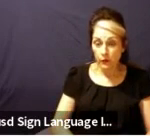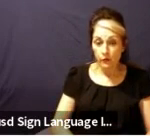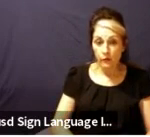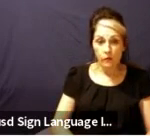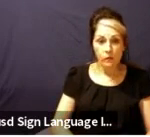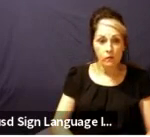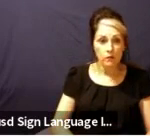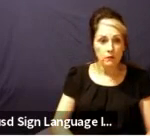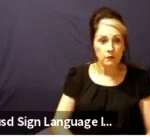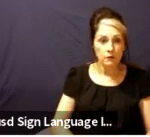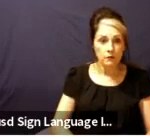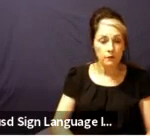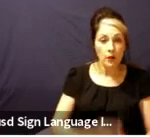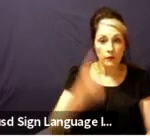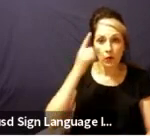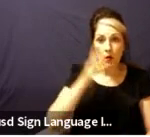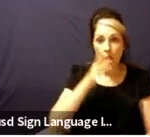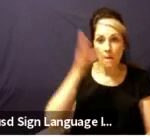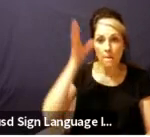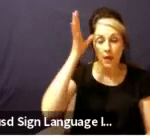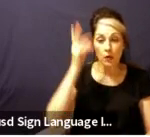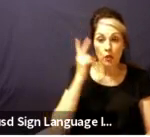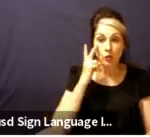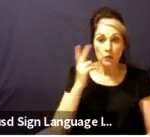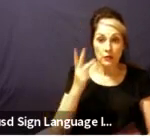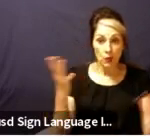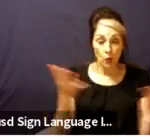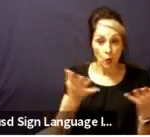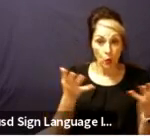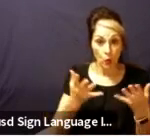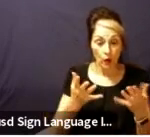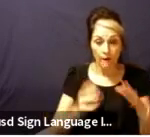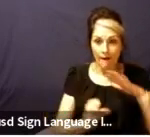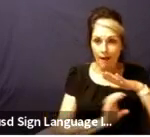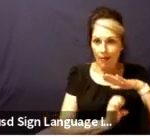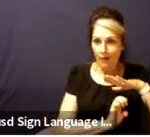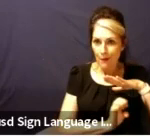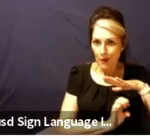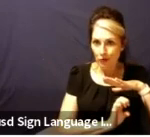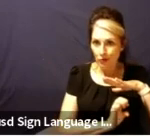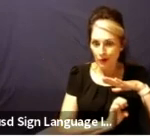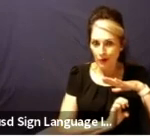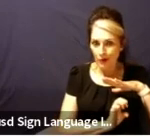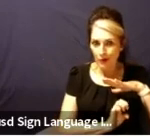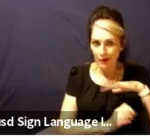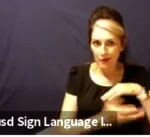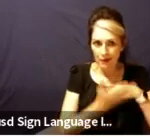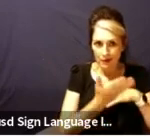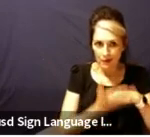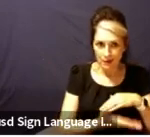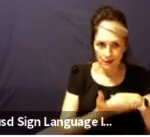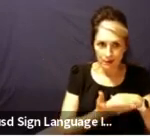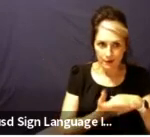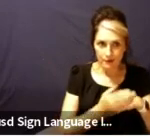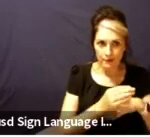So for a parent, what you would see for elementary schools would be all of this information here.